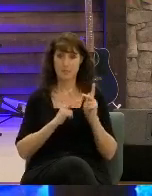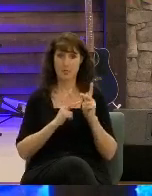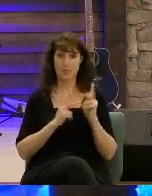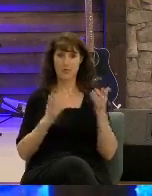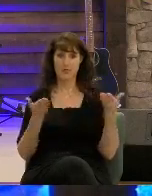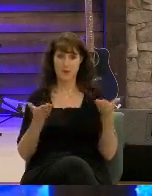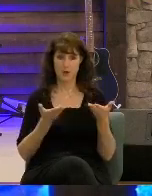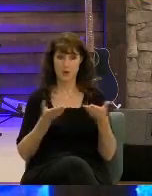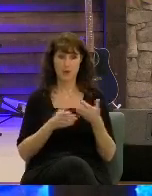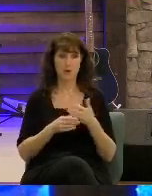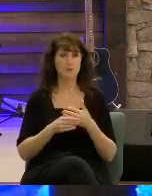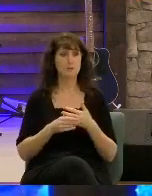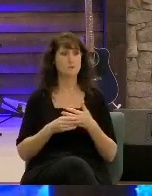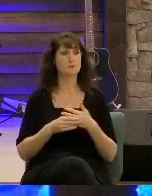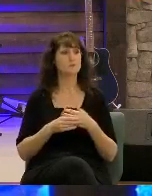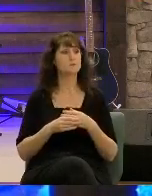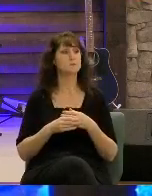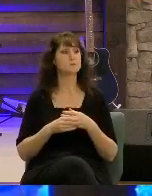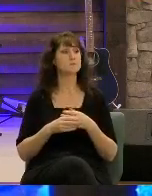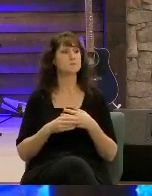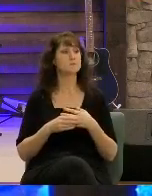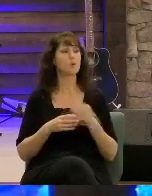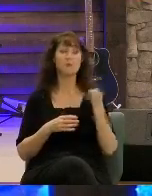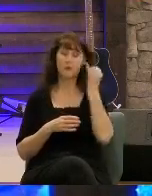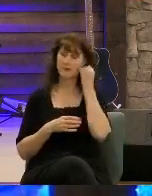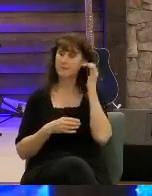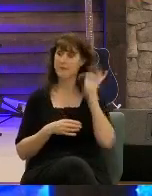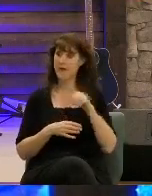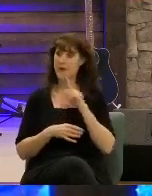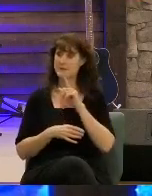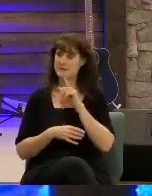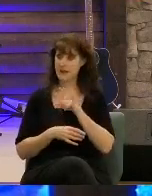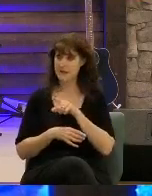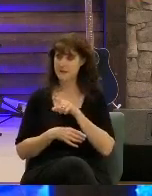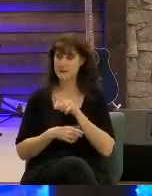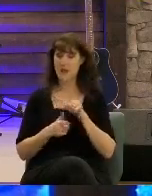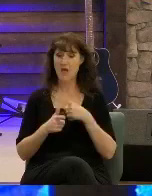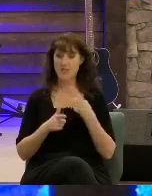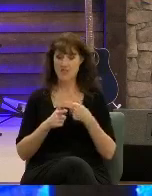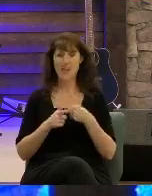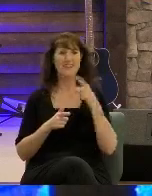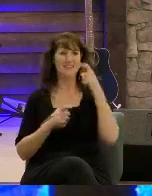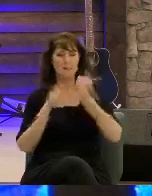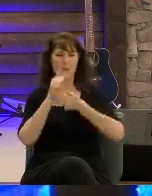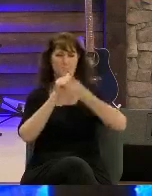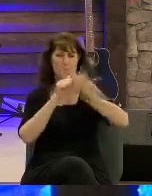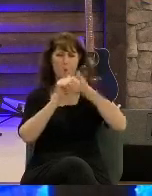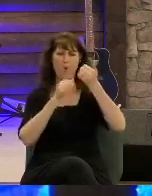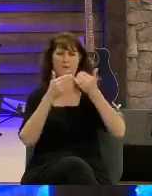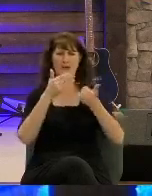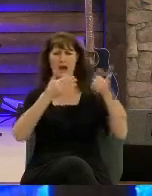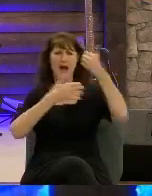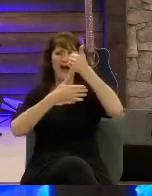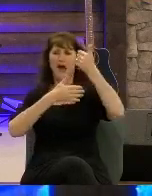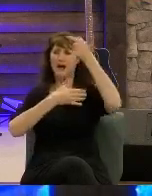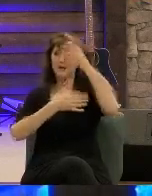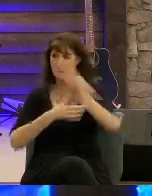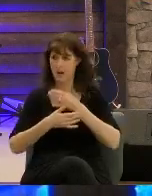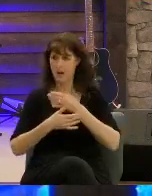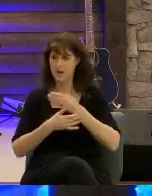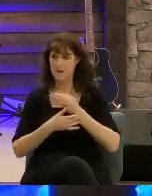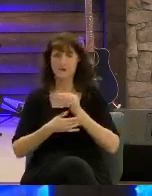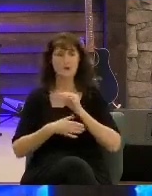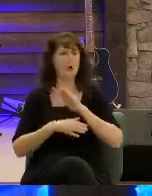here, okay? So, and if that is the case, he is our Most High God. He's the all-sufficient one,